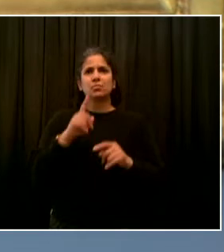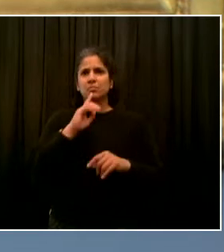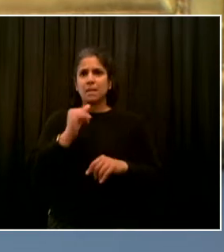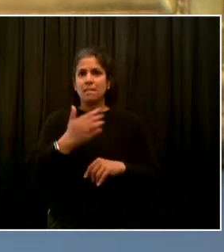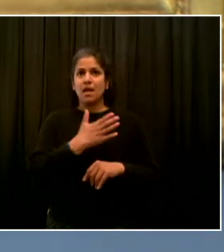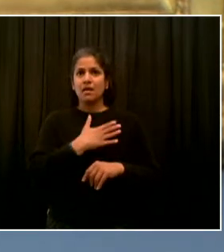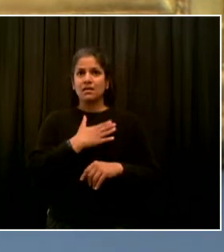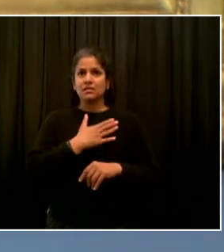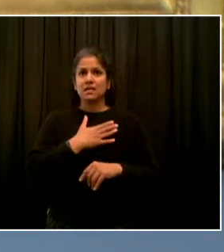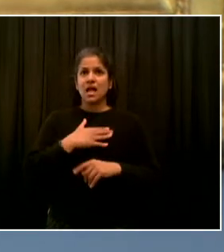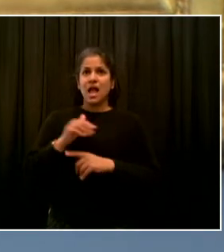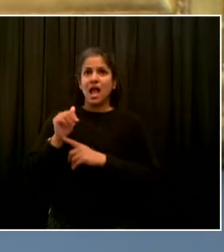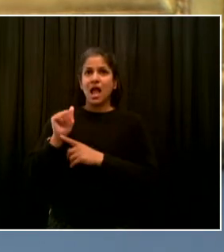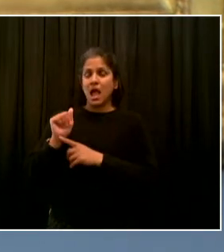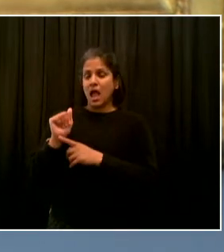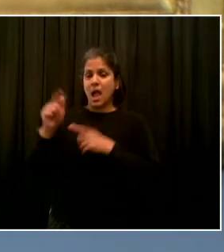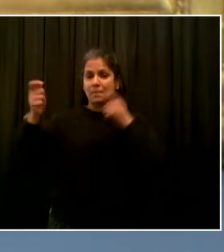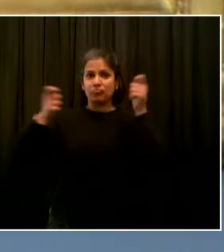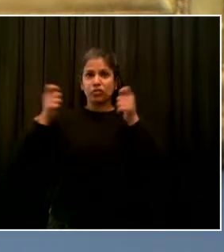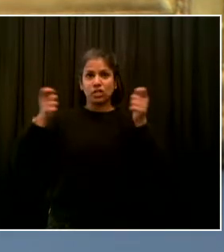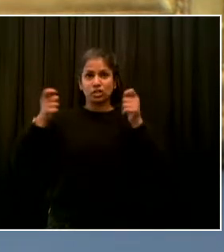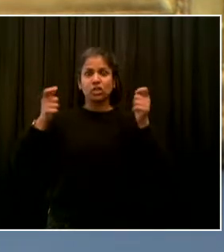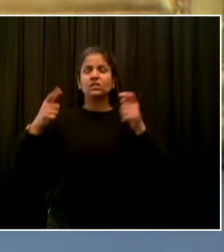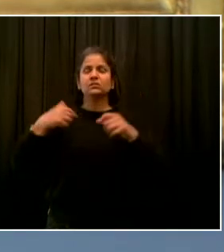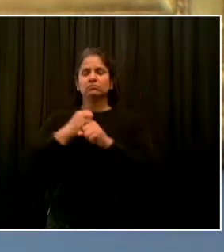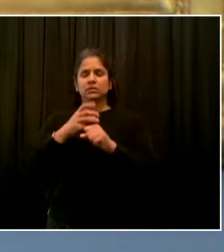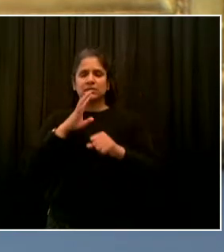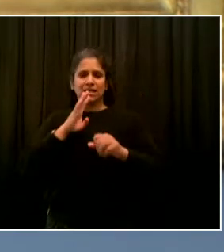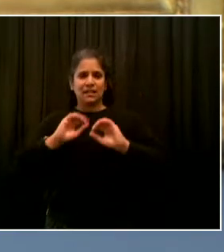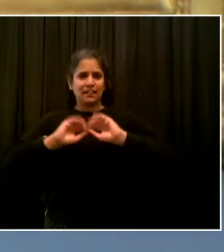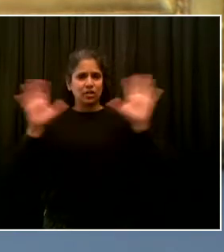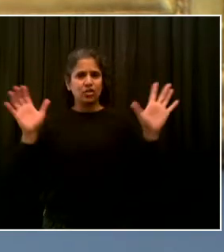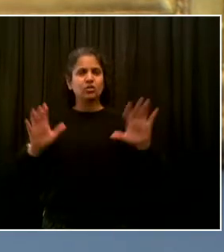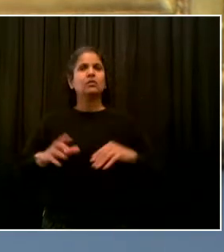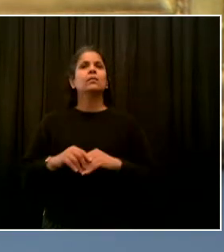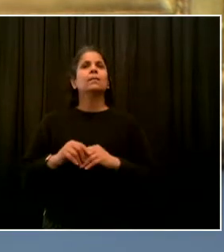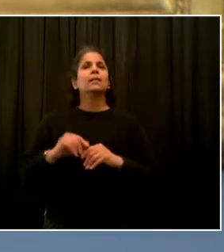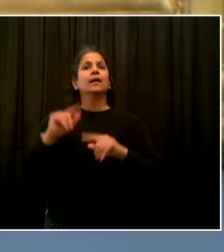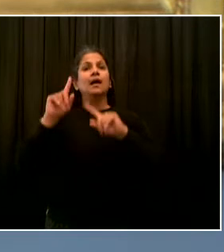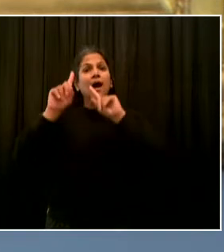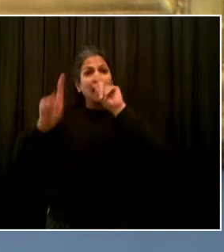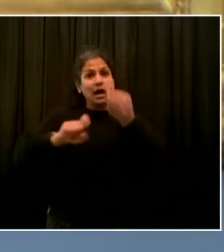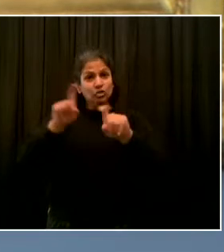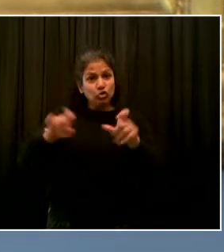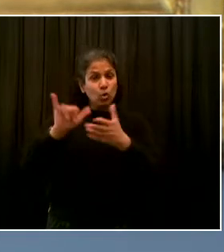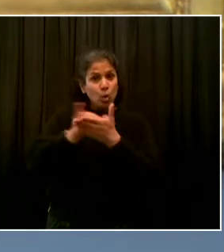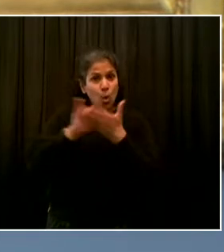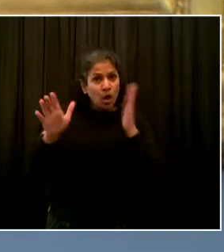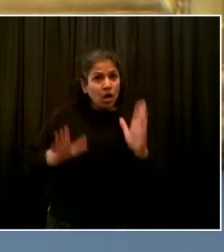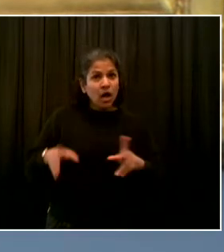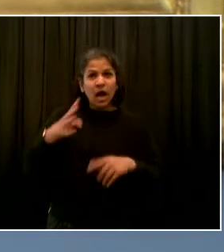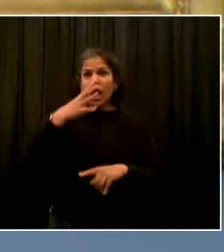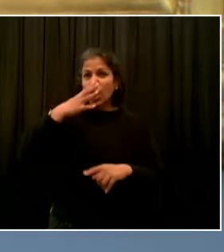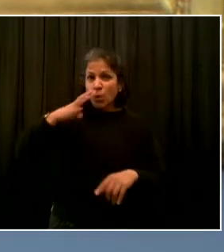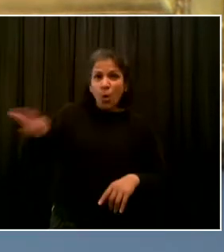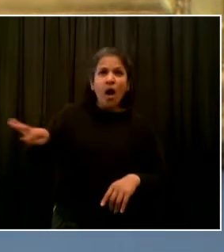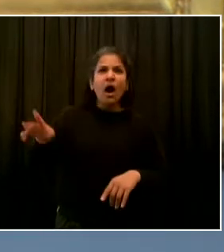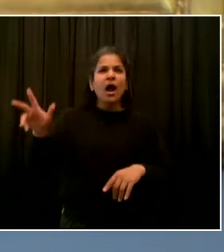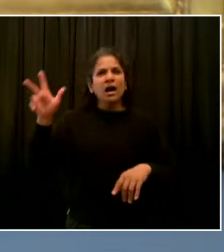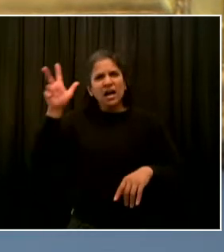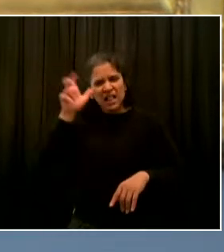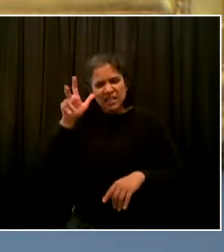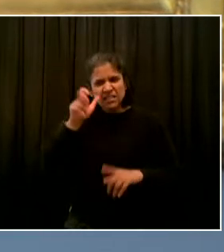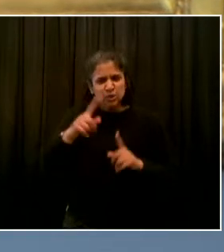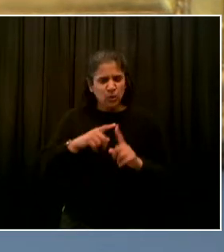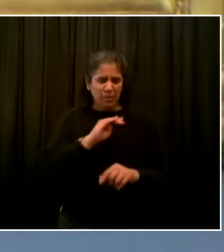on what we're doing. So what I'm asking New Yorkers to do, ignore the noise and listen to their mayor, and he's going to give you clear